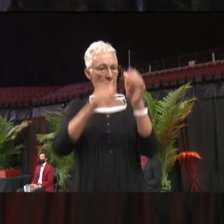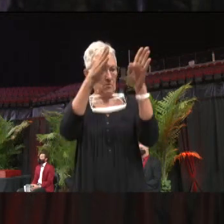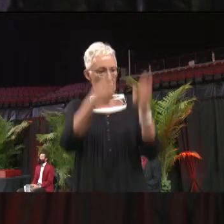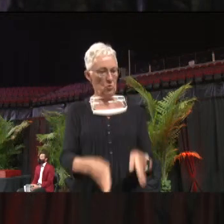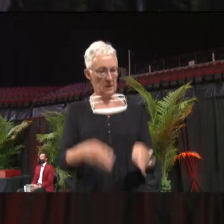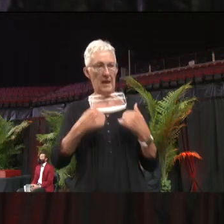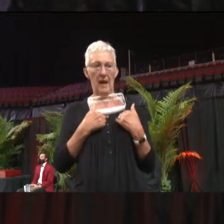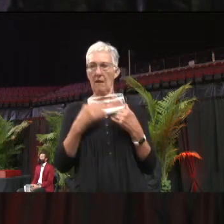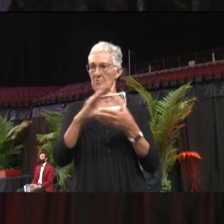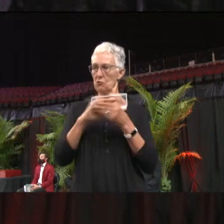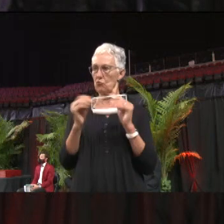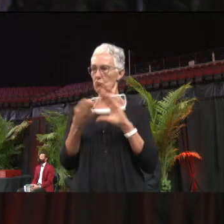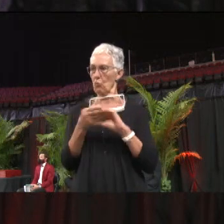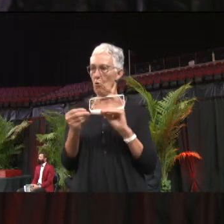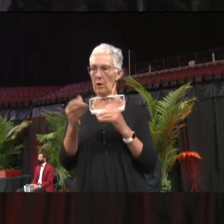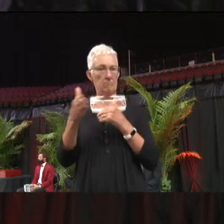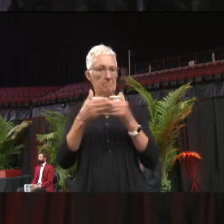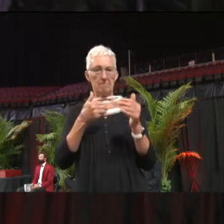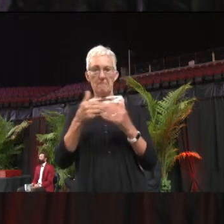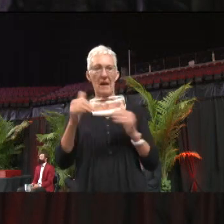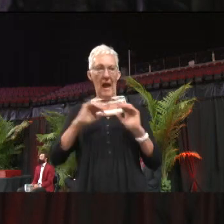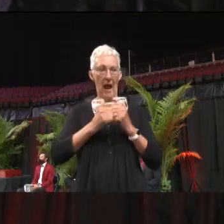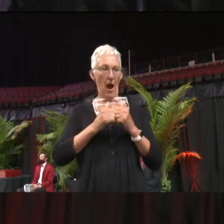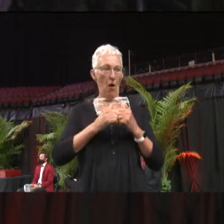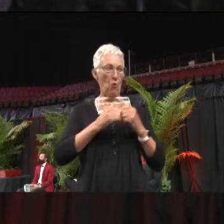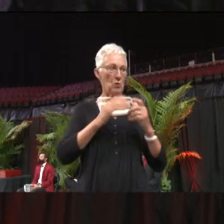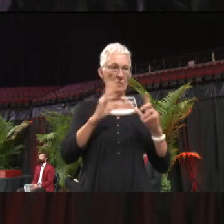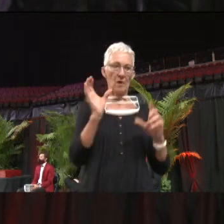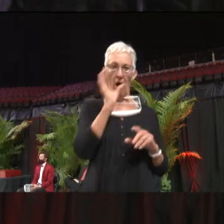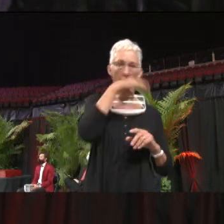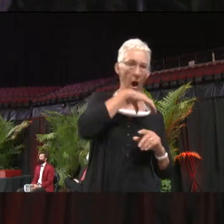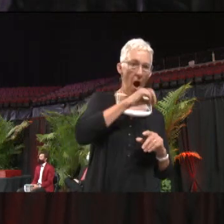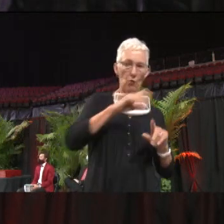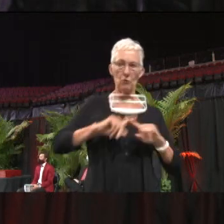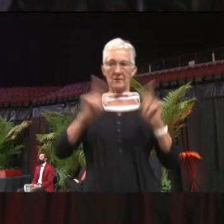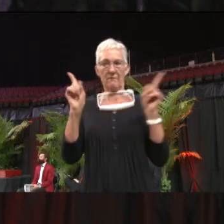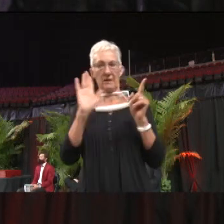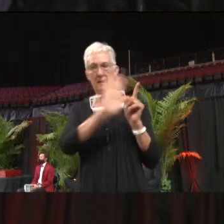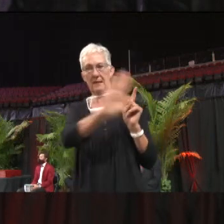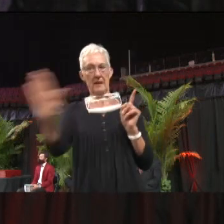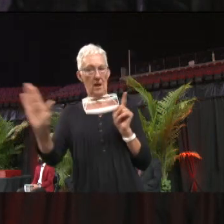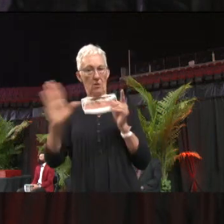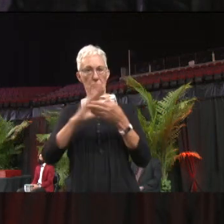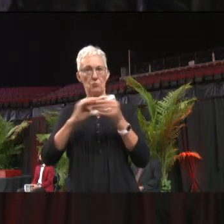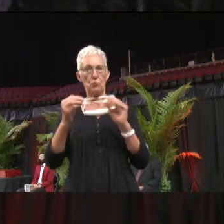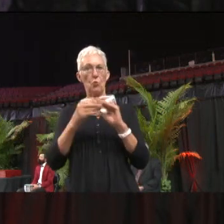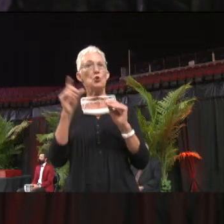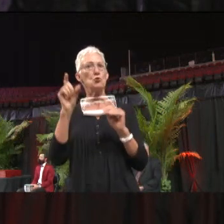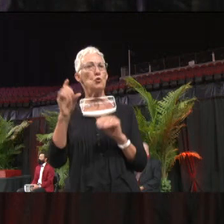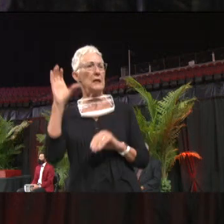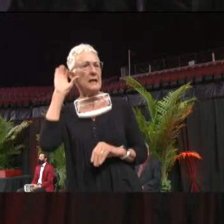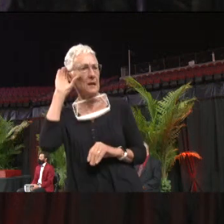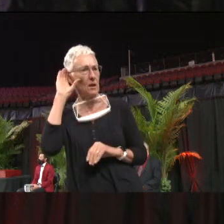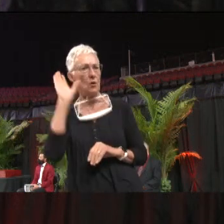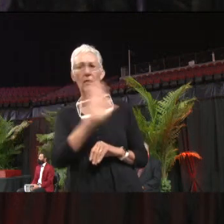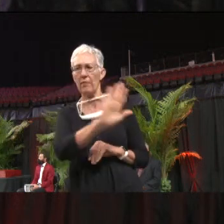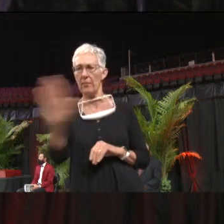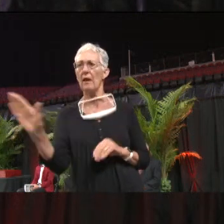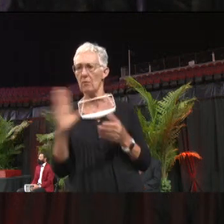story is, it's yours, and you should share it. Something that Lincoln High continually has going for it is its